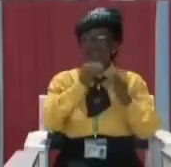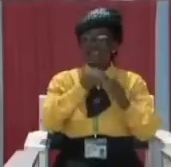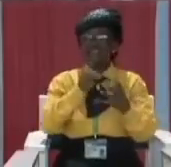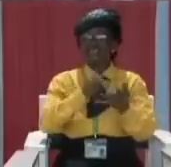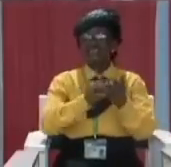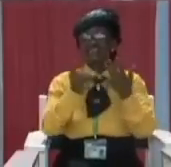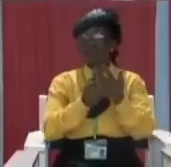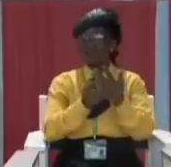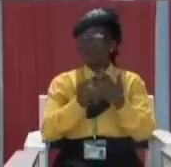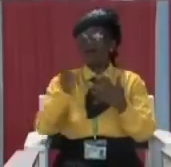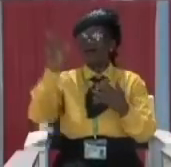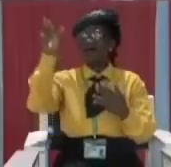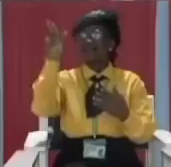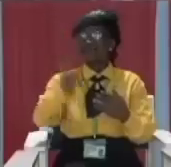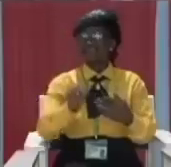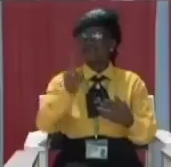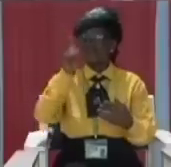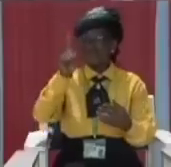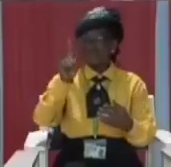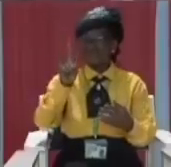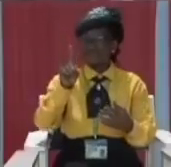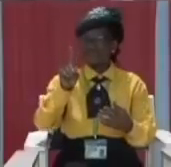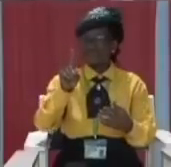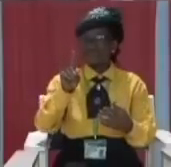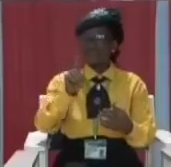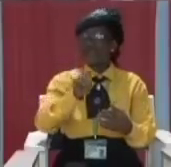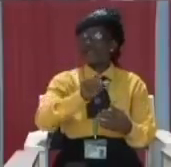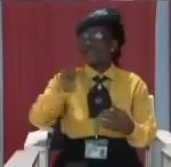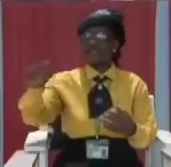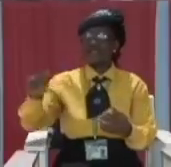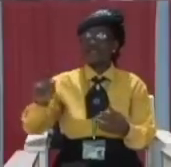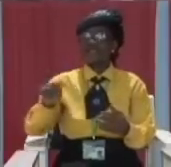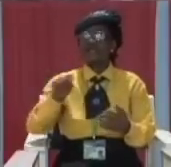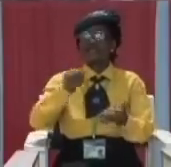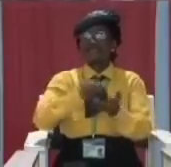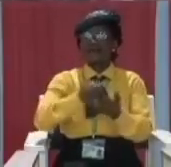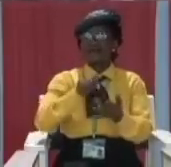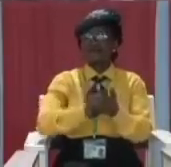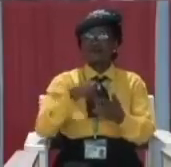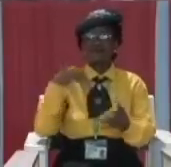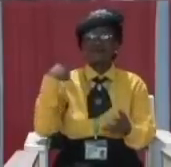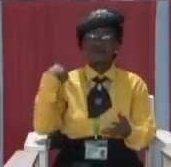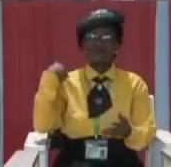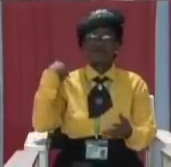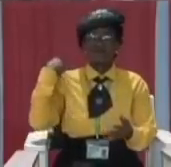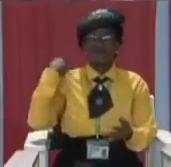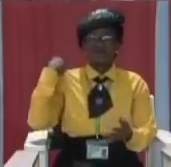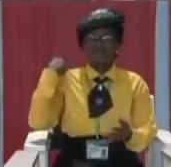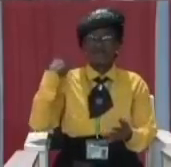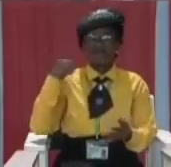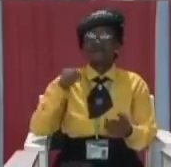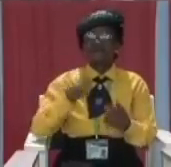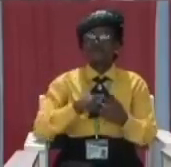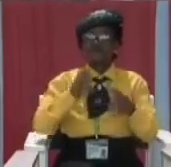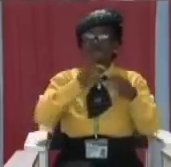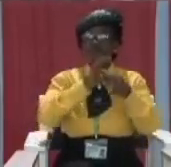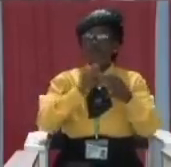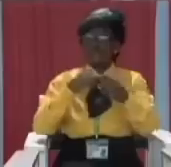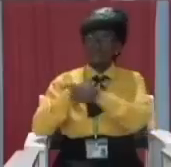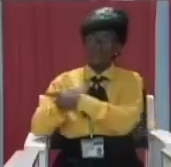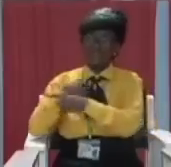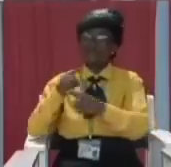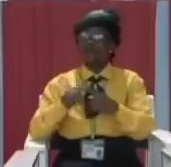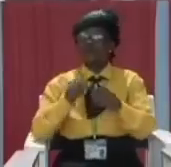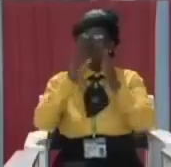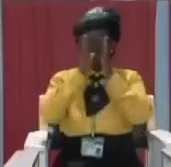1,000 volunteers to join me to pray for Nigeria, pray for the